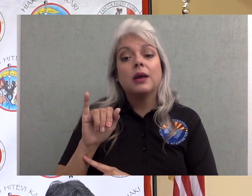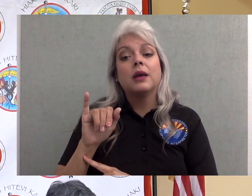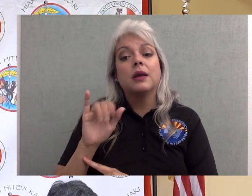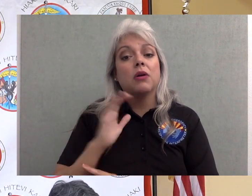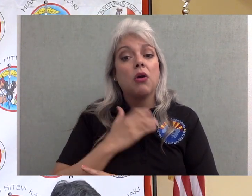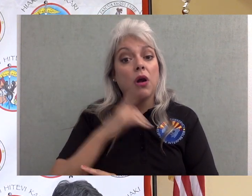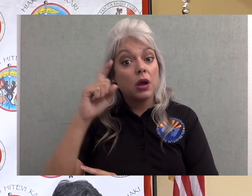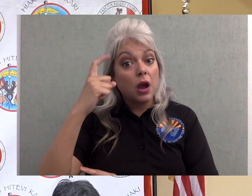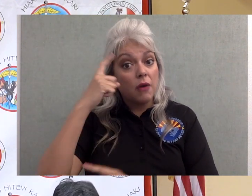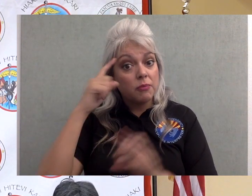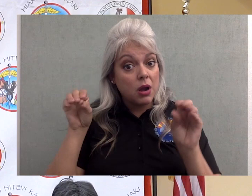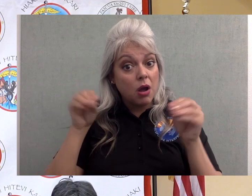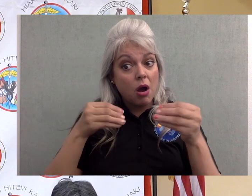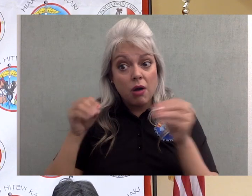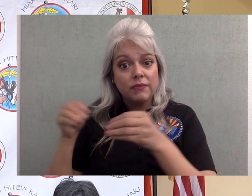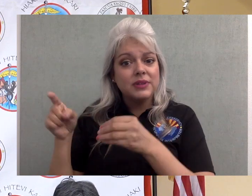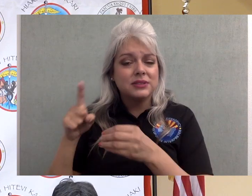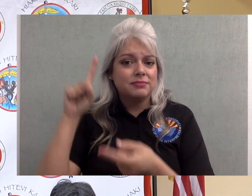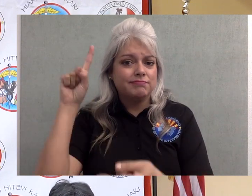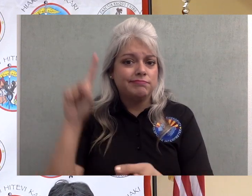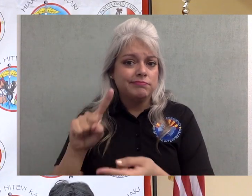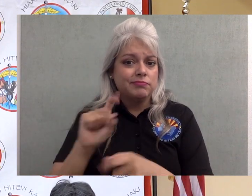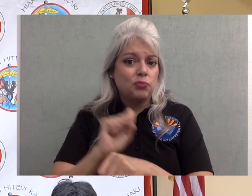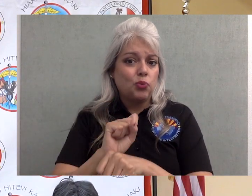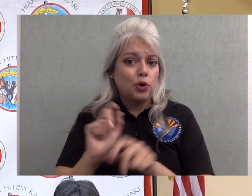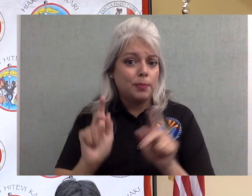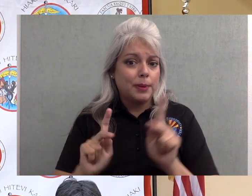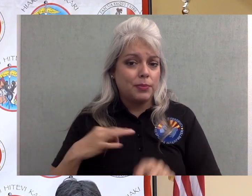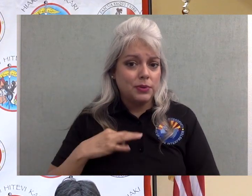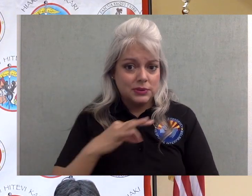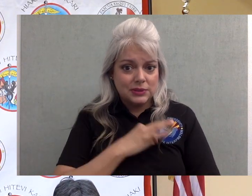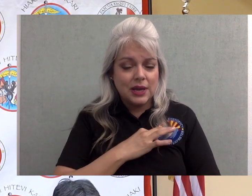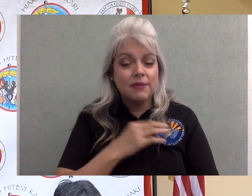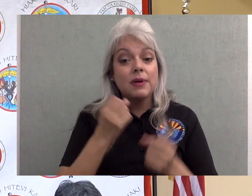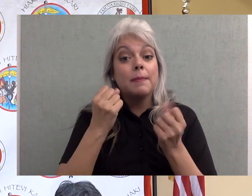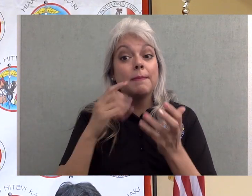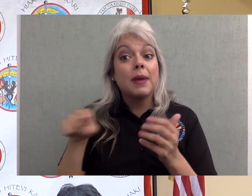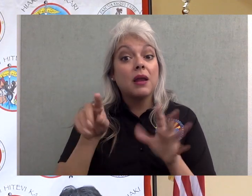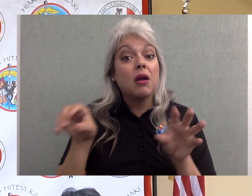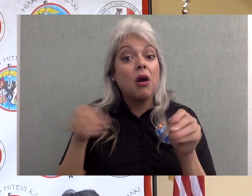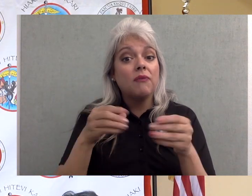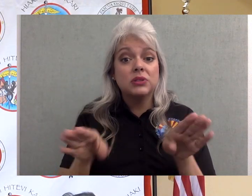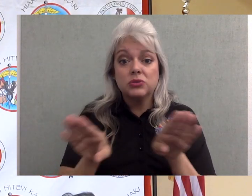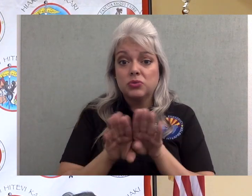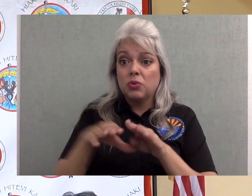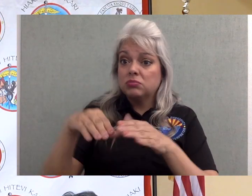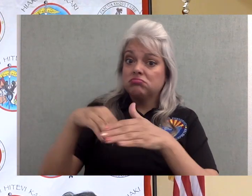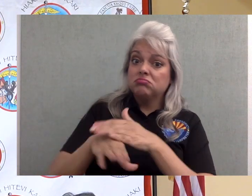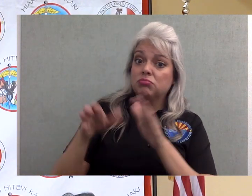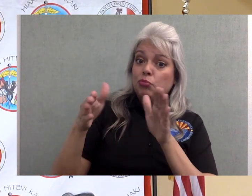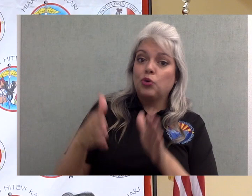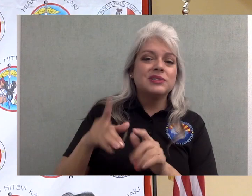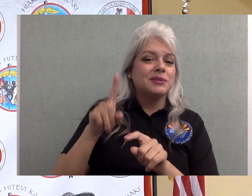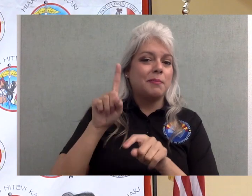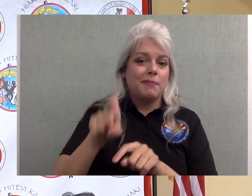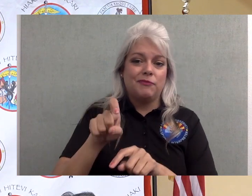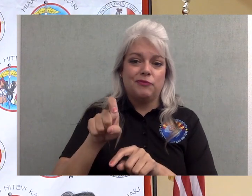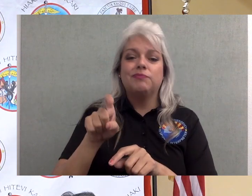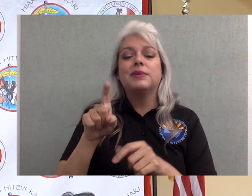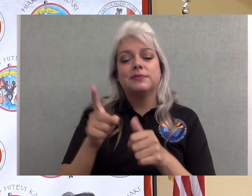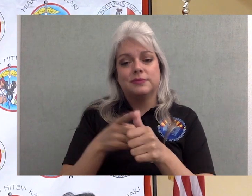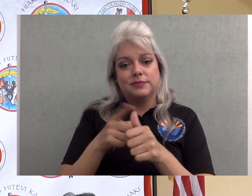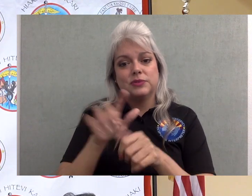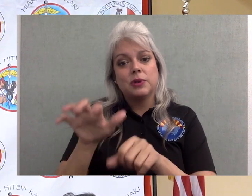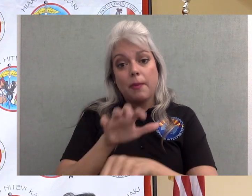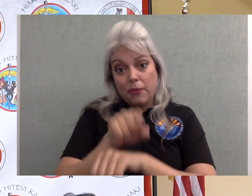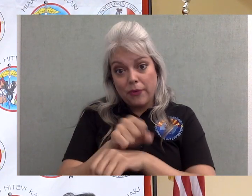workforce. Many are operating by appointments, many of the departments, and we'll be putting out an updated directory